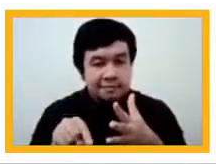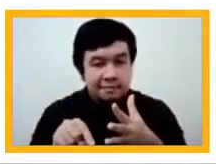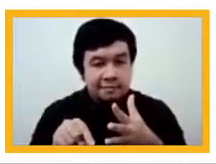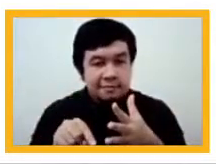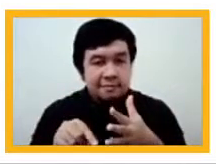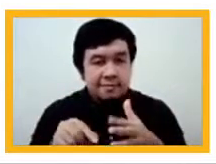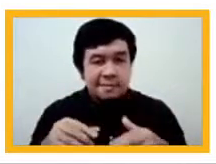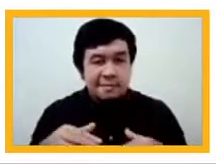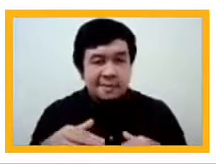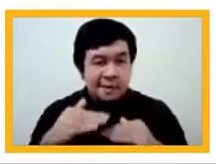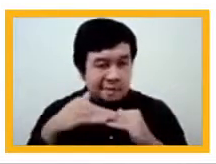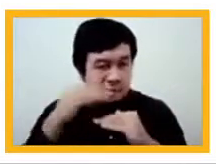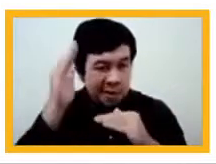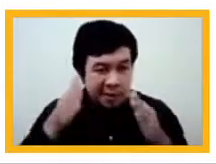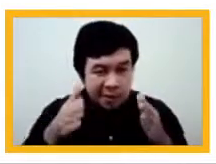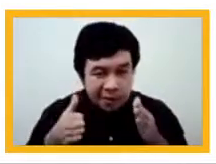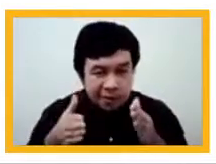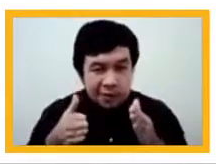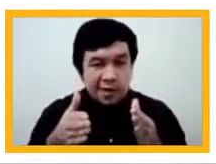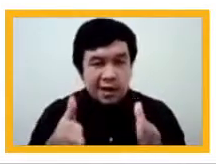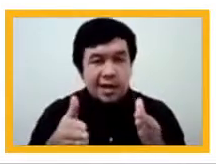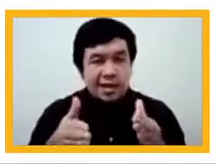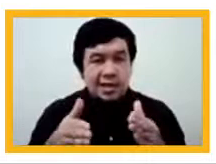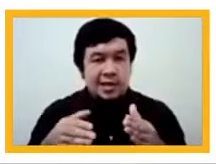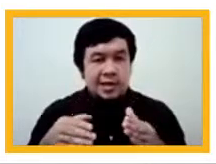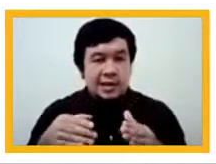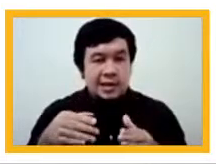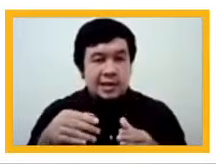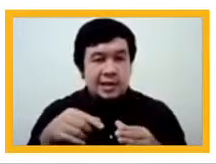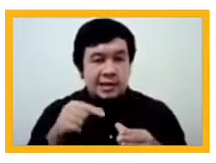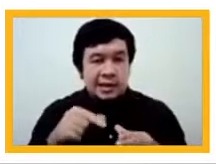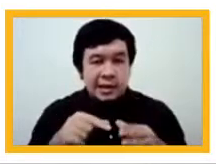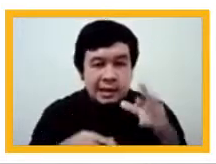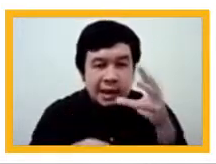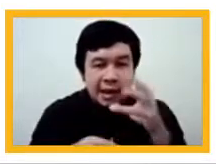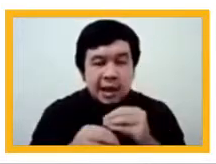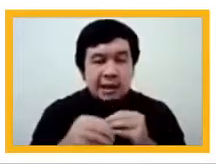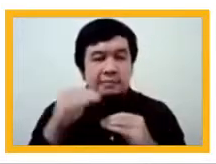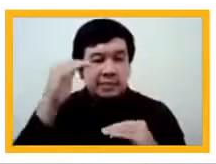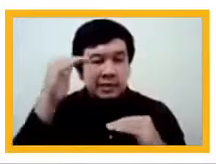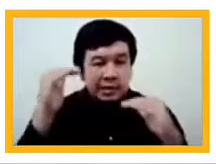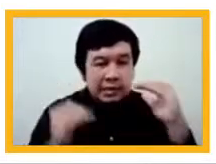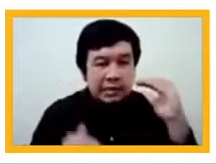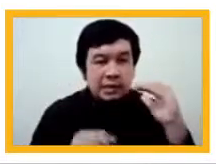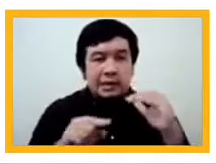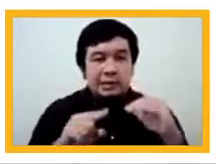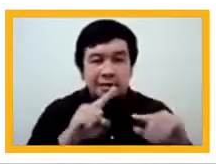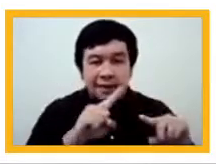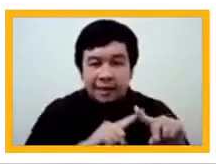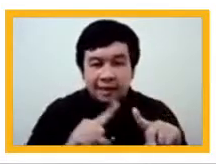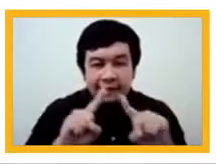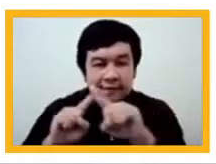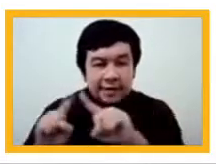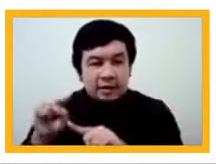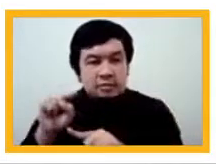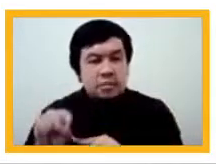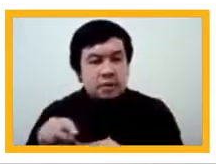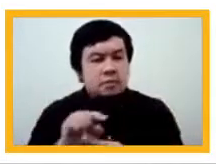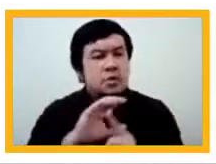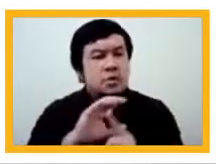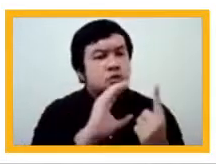pre-existing racial inequities, thus making the US an example of a sociological mismatch for the dual